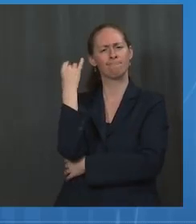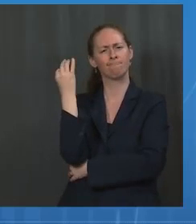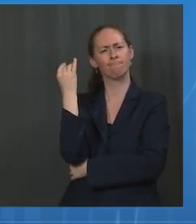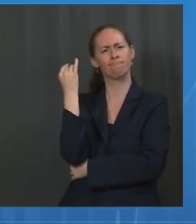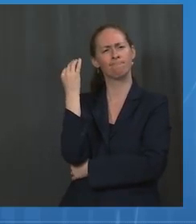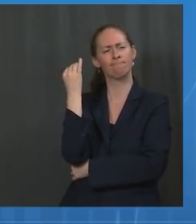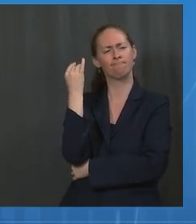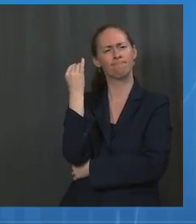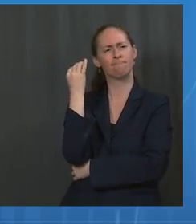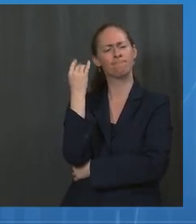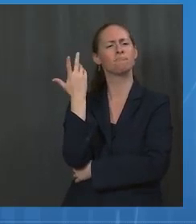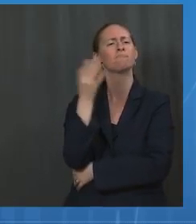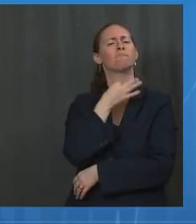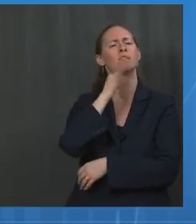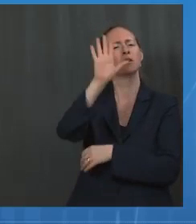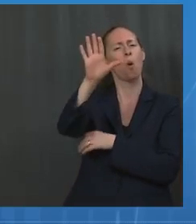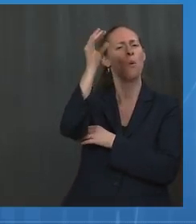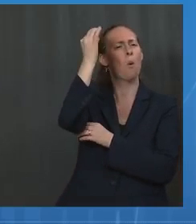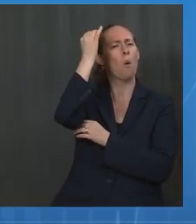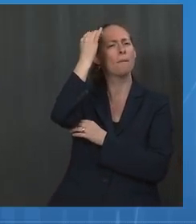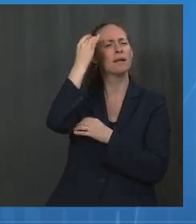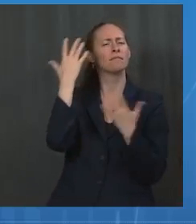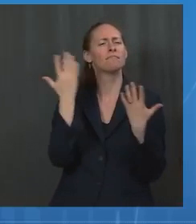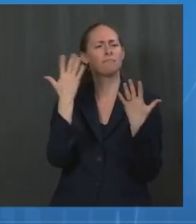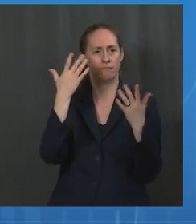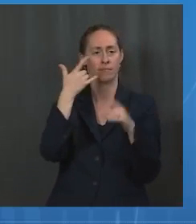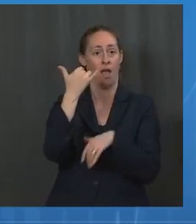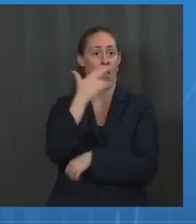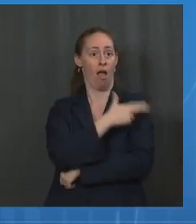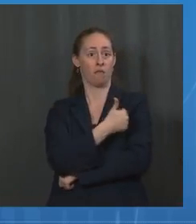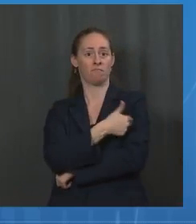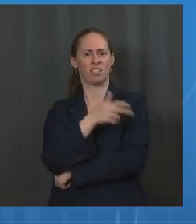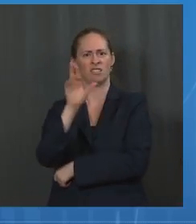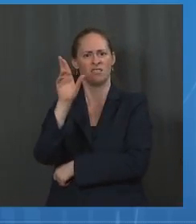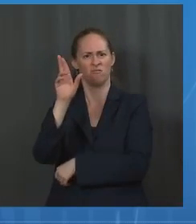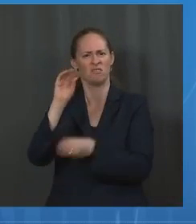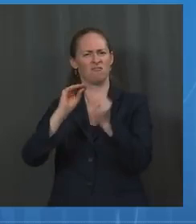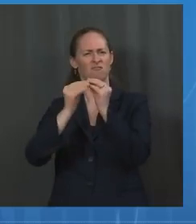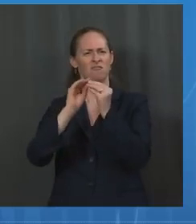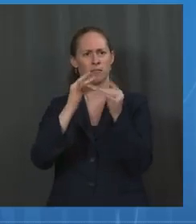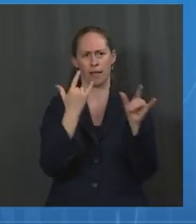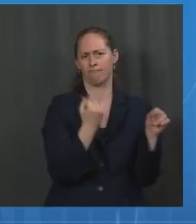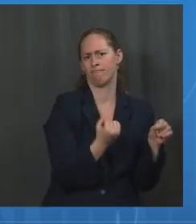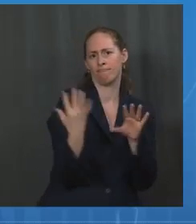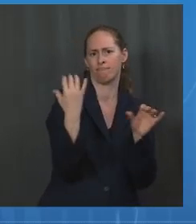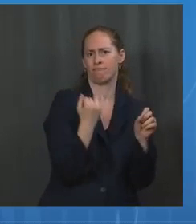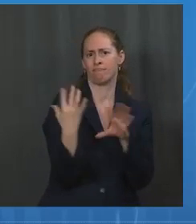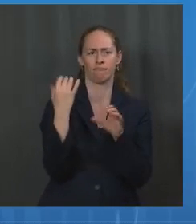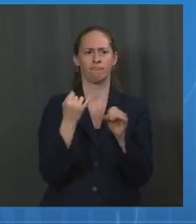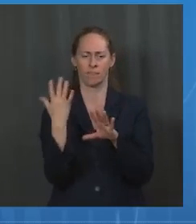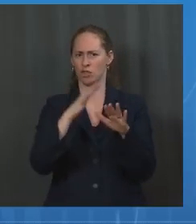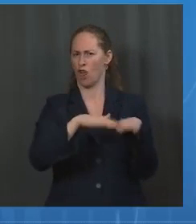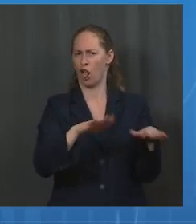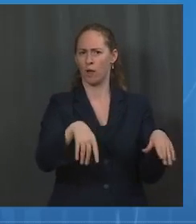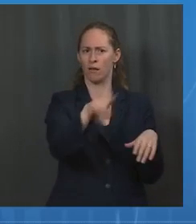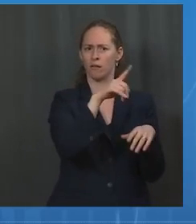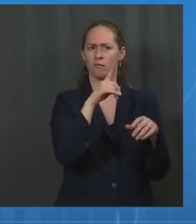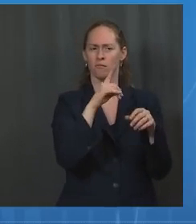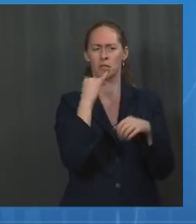on the hospitalization rate among children diagnosed with COVID-19. We're relying